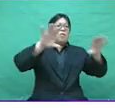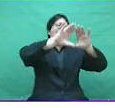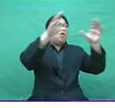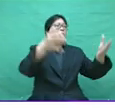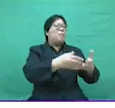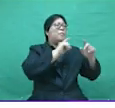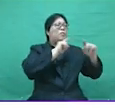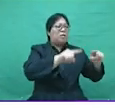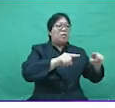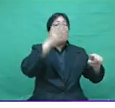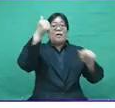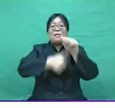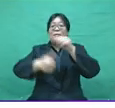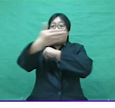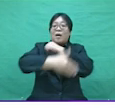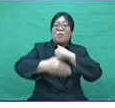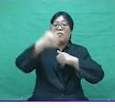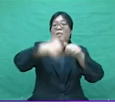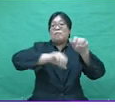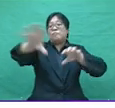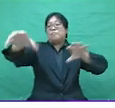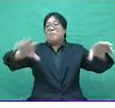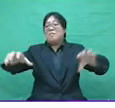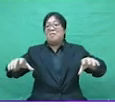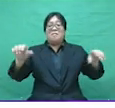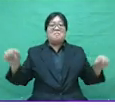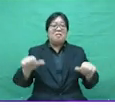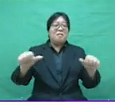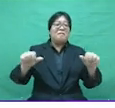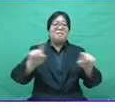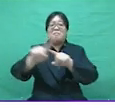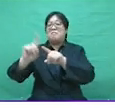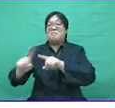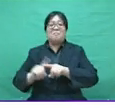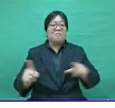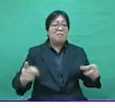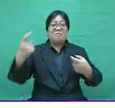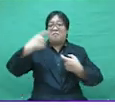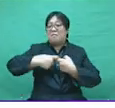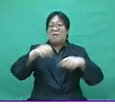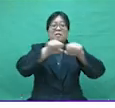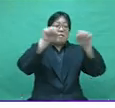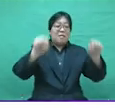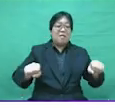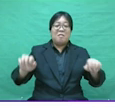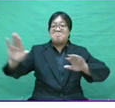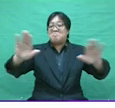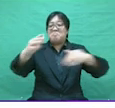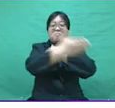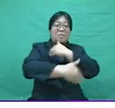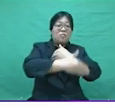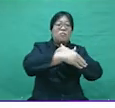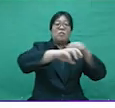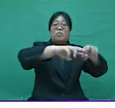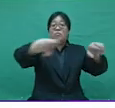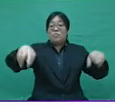global reaction because every country, every region acted regarding the system in the country and in